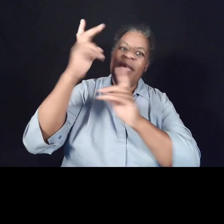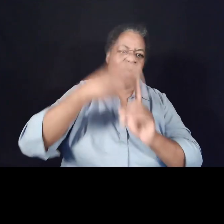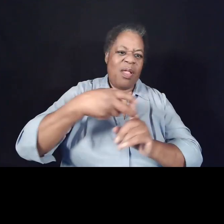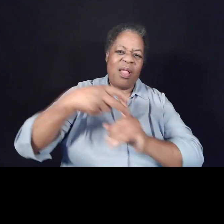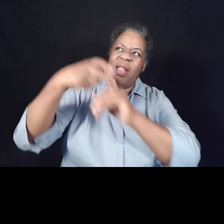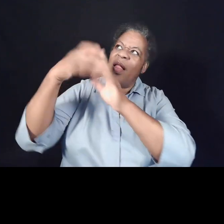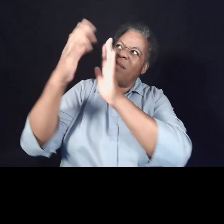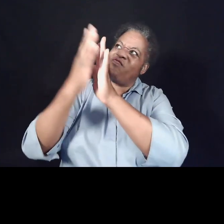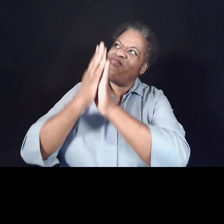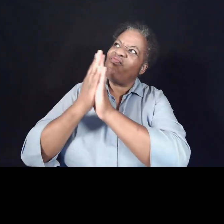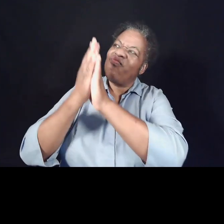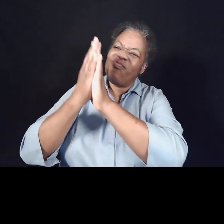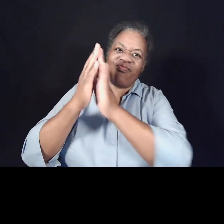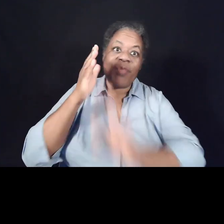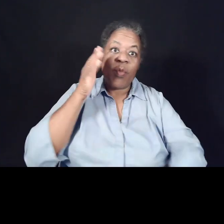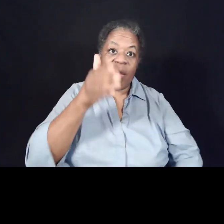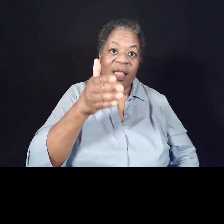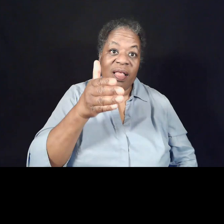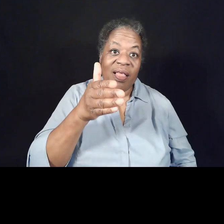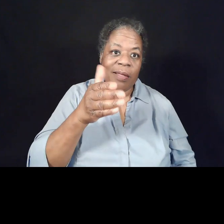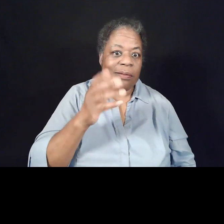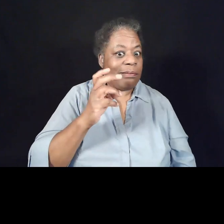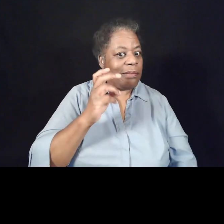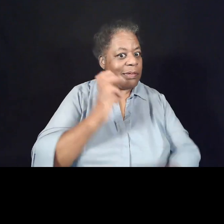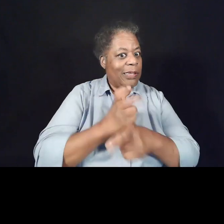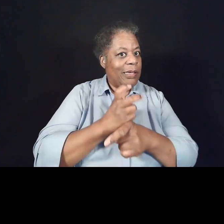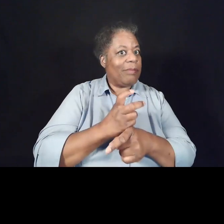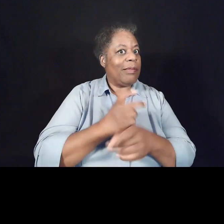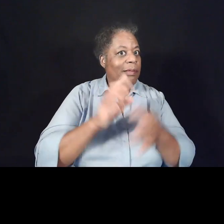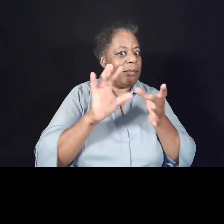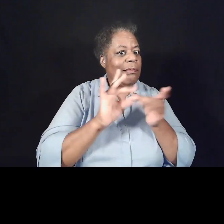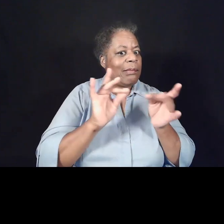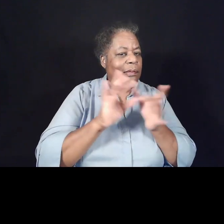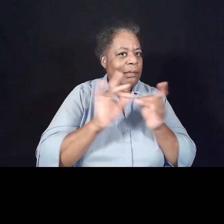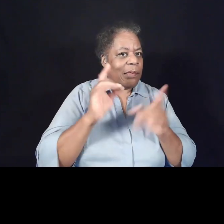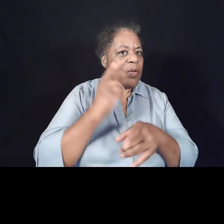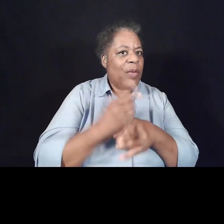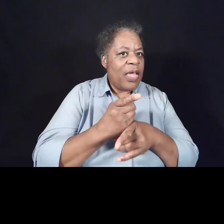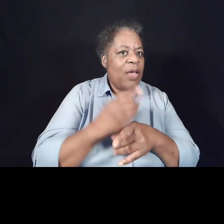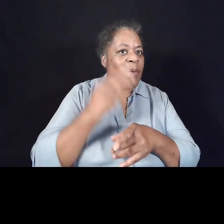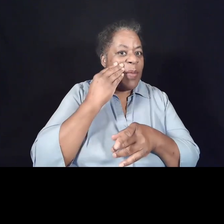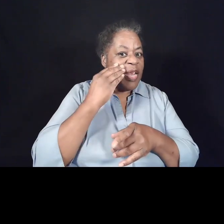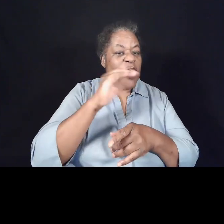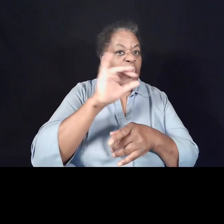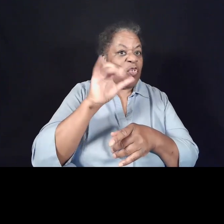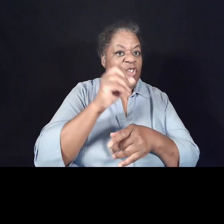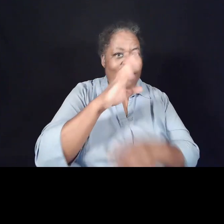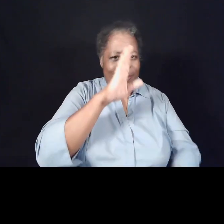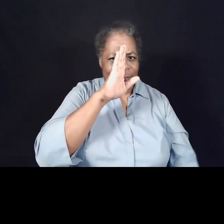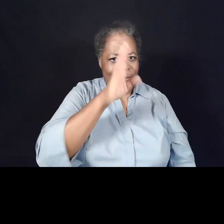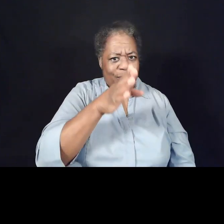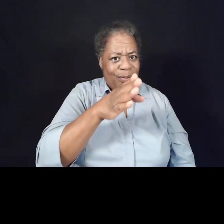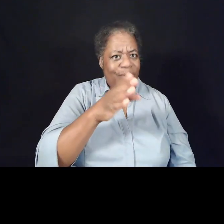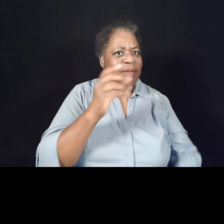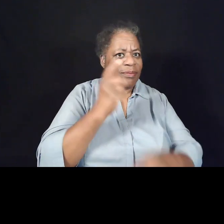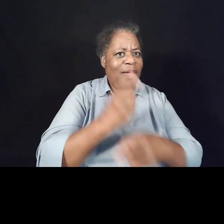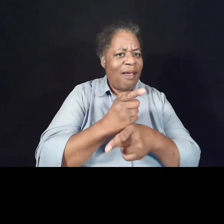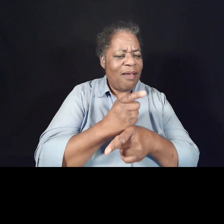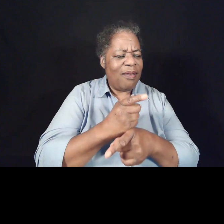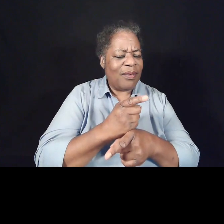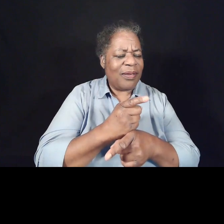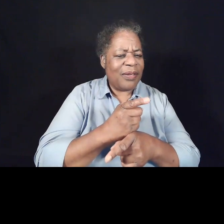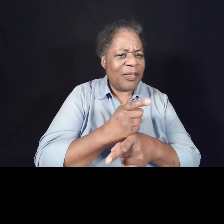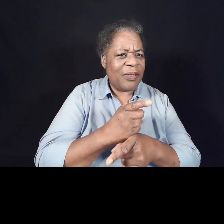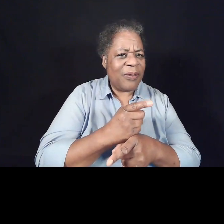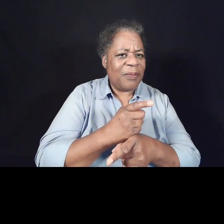Well, like I said, pretty tough stuff, right? I mean, we've already noted James' lack of bedside manner.